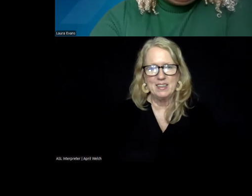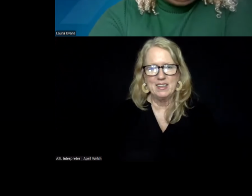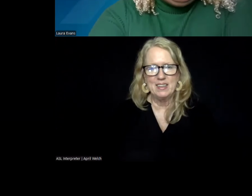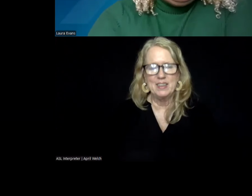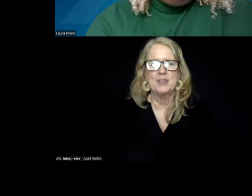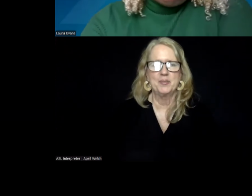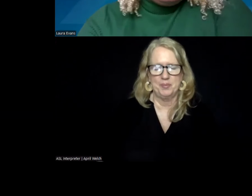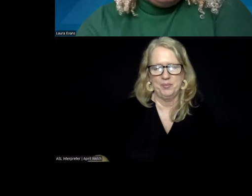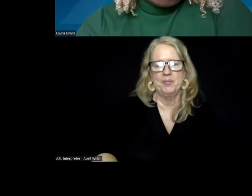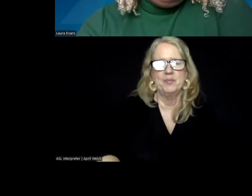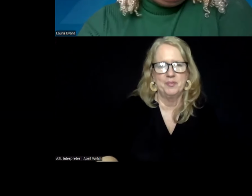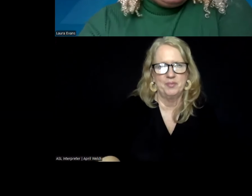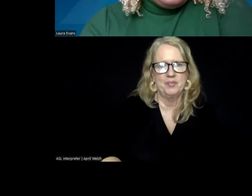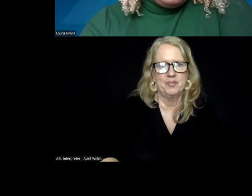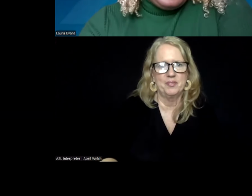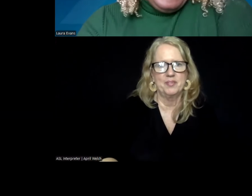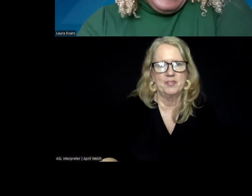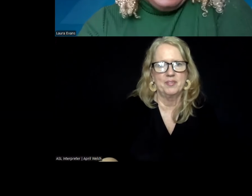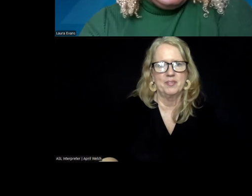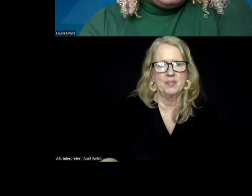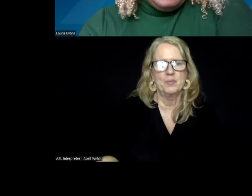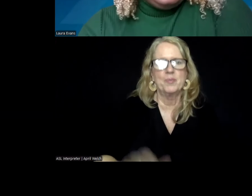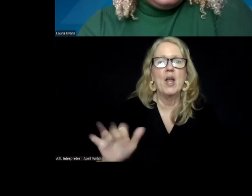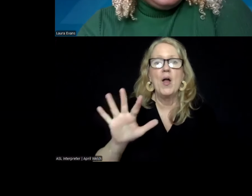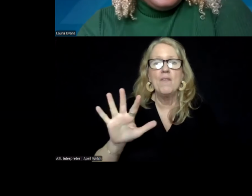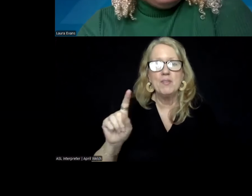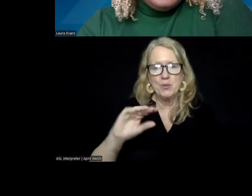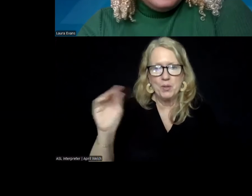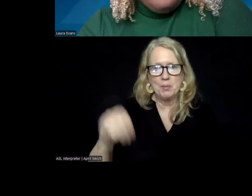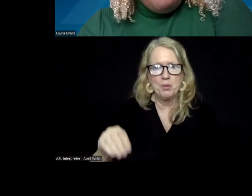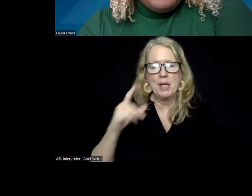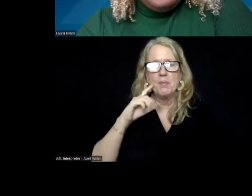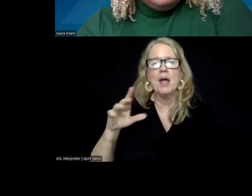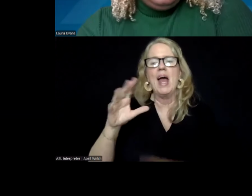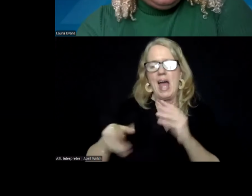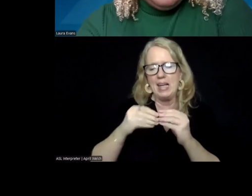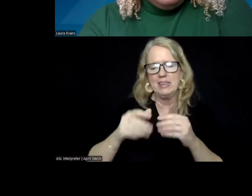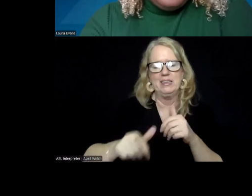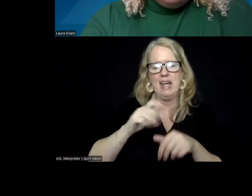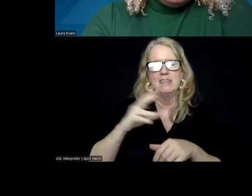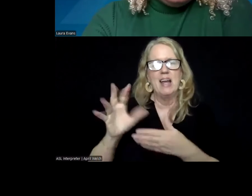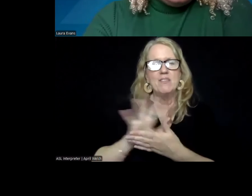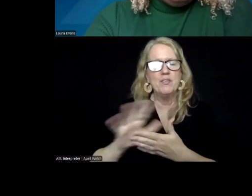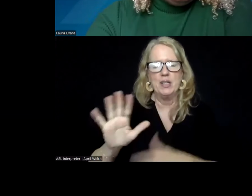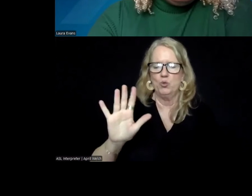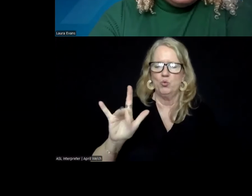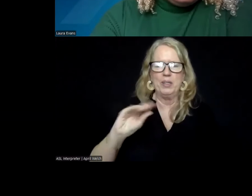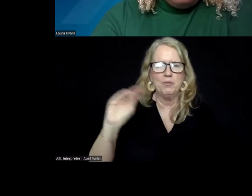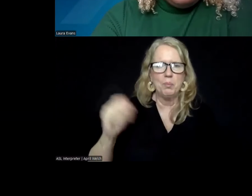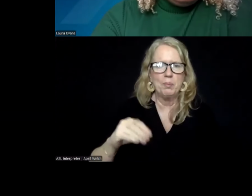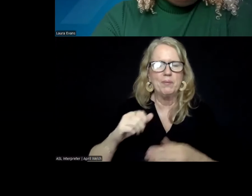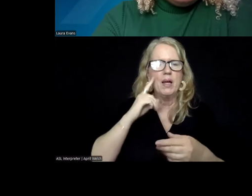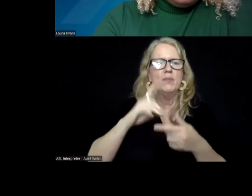All right, we've got 51% of people saying adding text and video, 25% saying lower